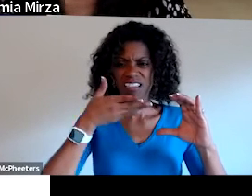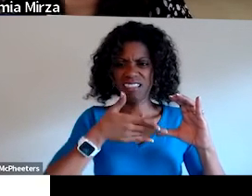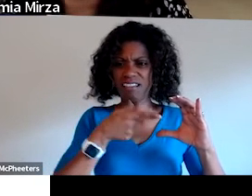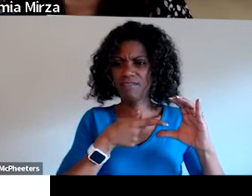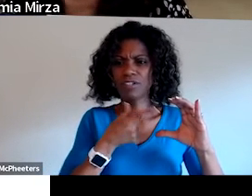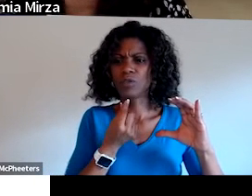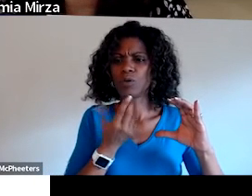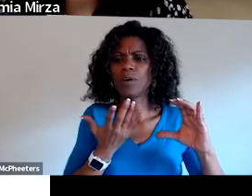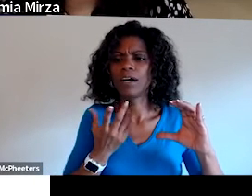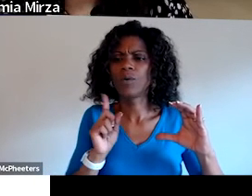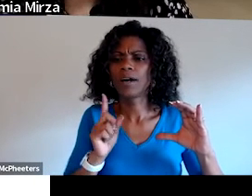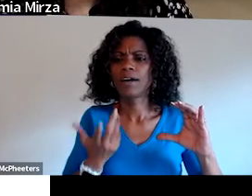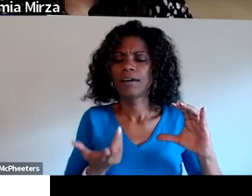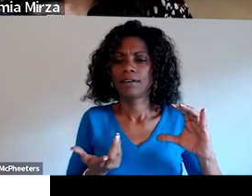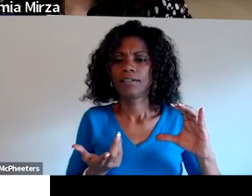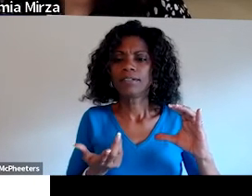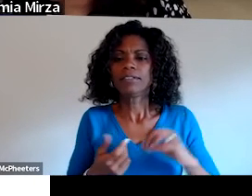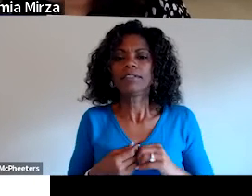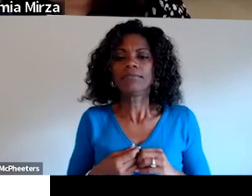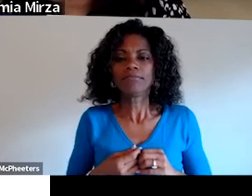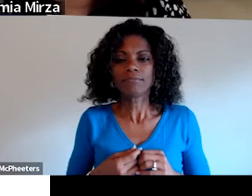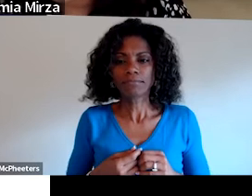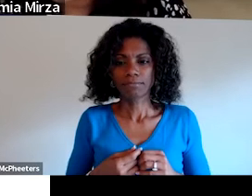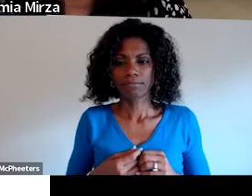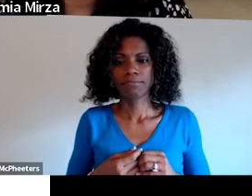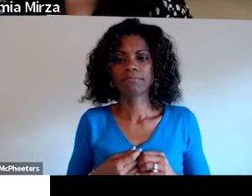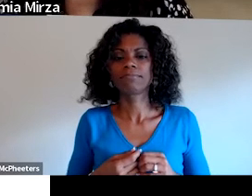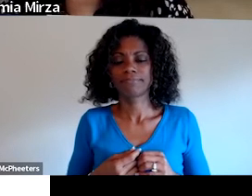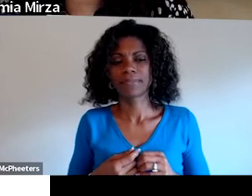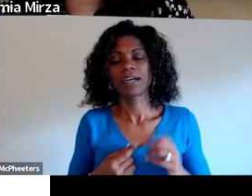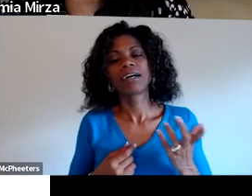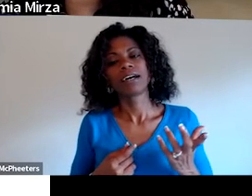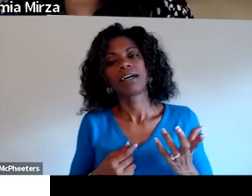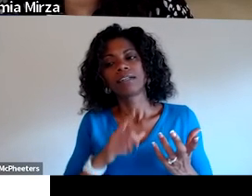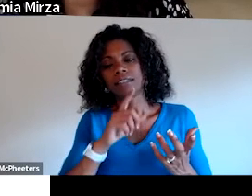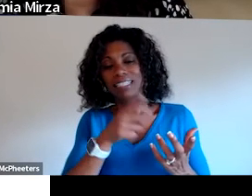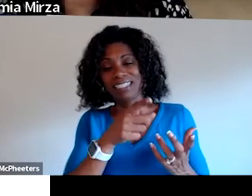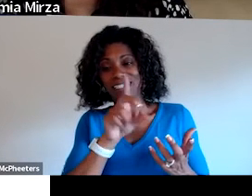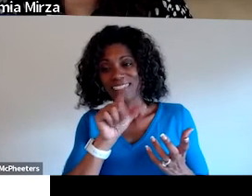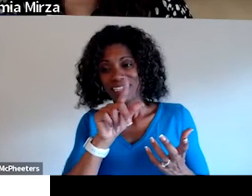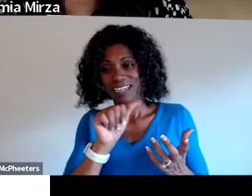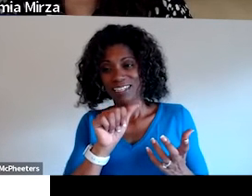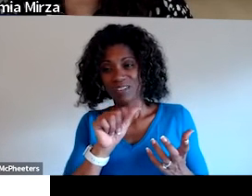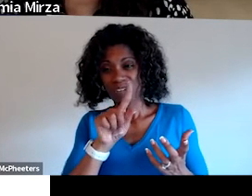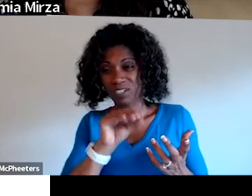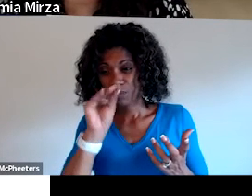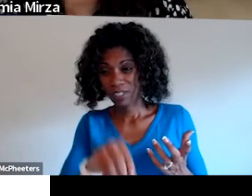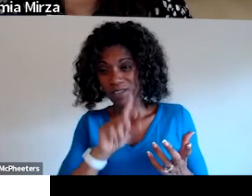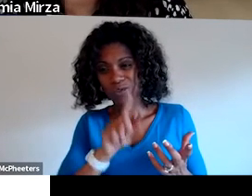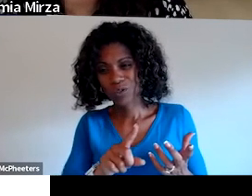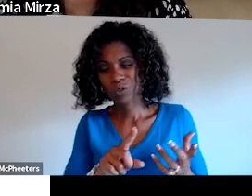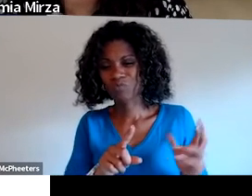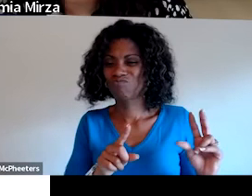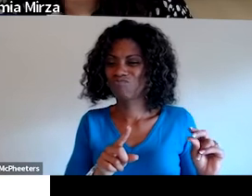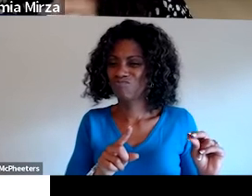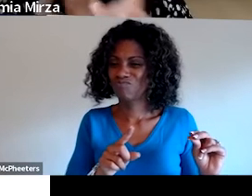going to be dispersed. There is some issues with this data. Predominantly in the philanthropic sector, there isn't a